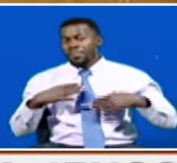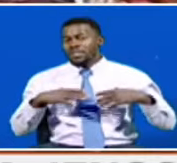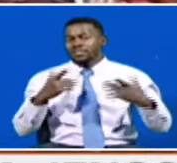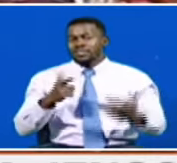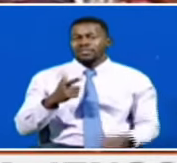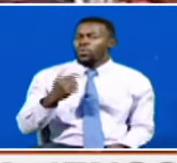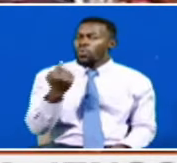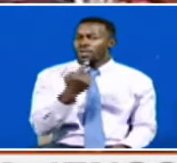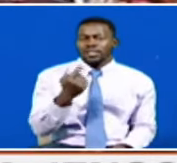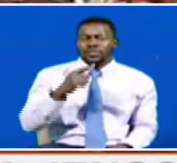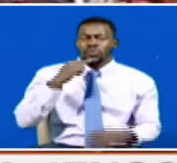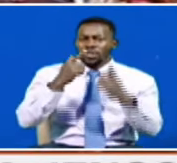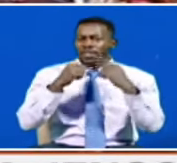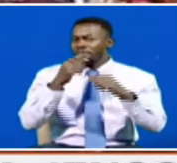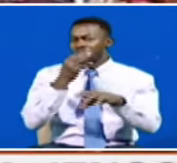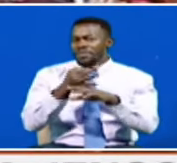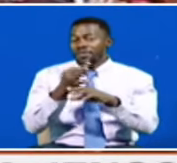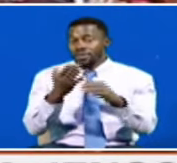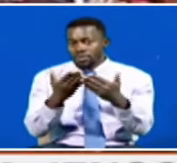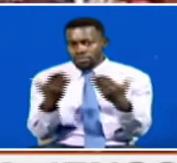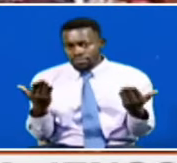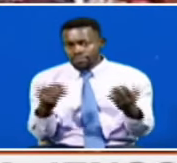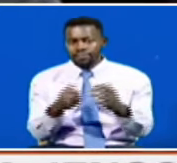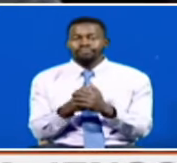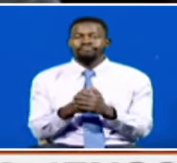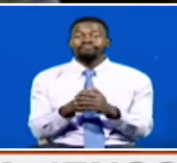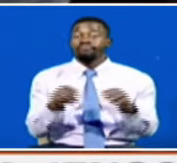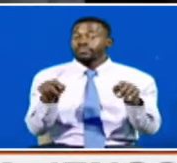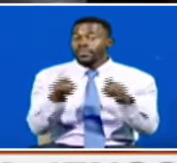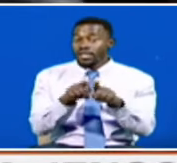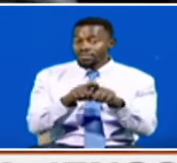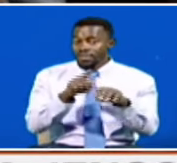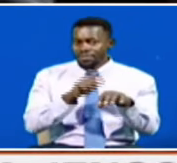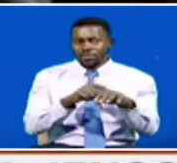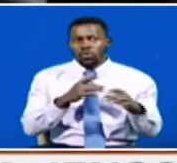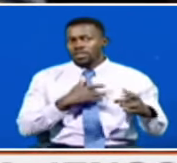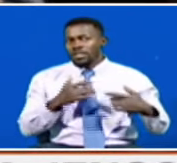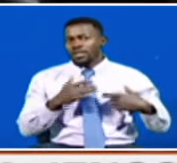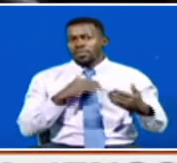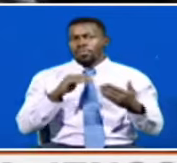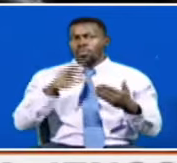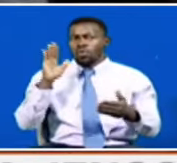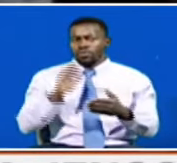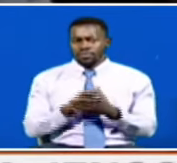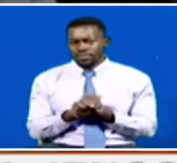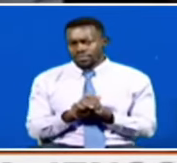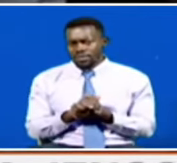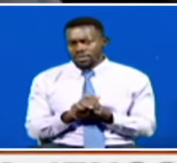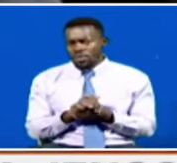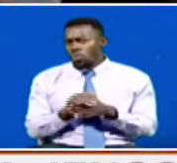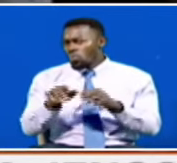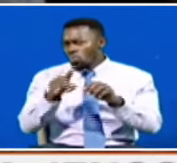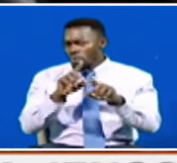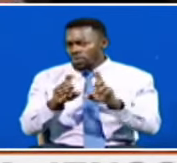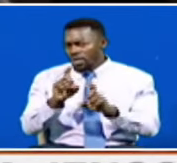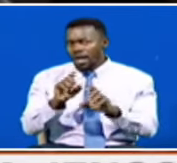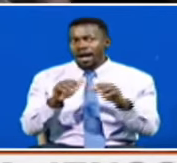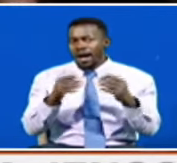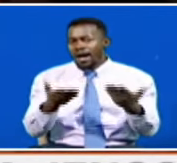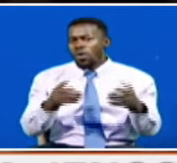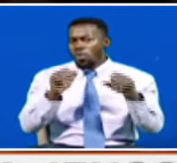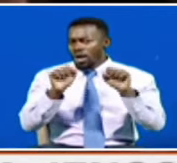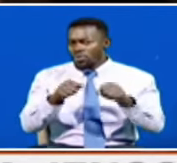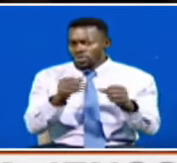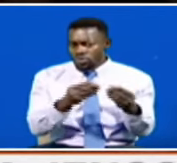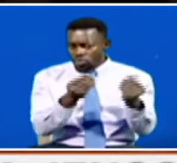Nairobi. Hisia mseto aidha ziliendelea kuibuliwa. How do we assuage the public? How do we address these